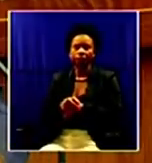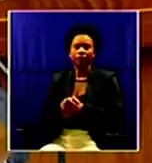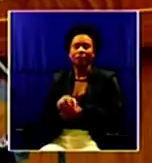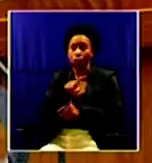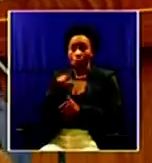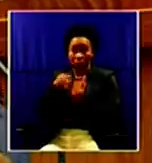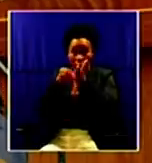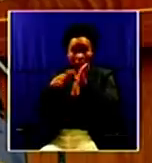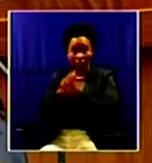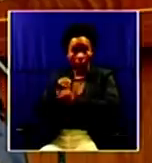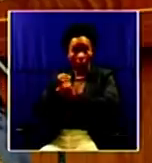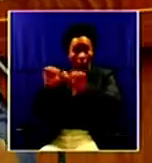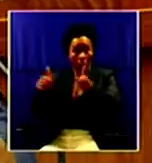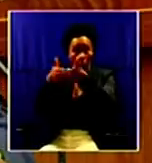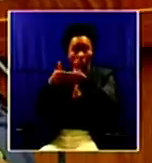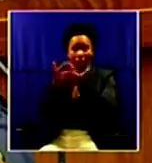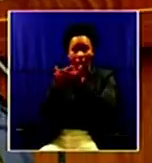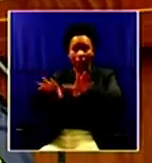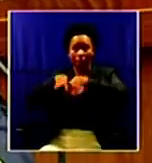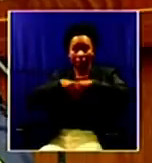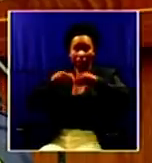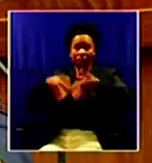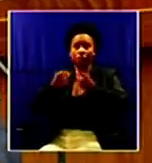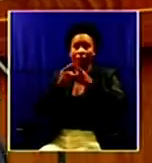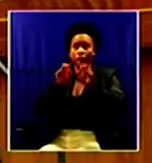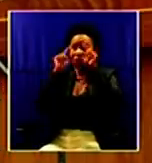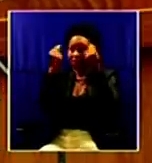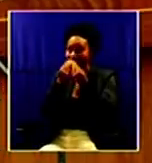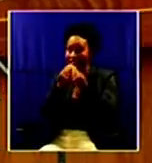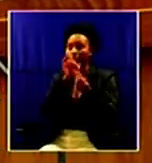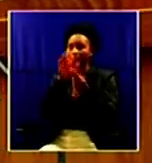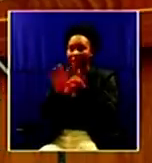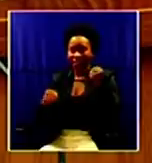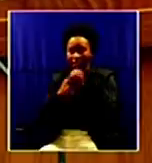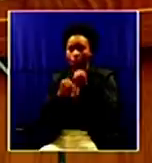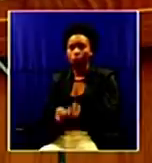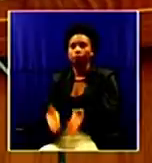students who have been admitted to university will be supported.